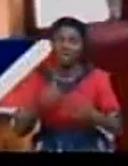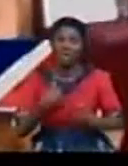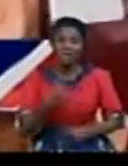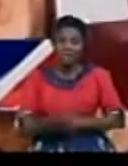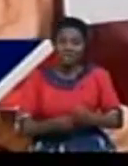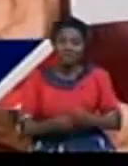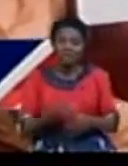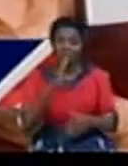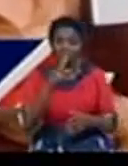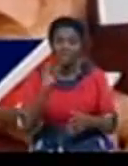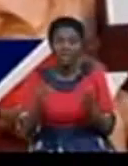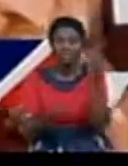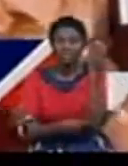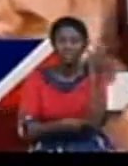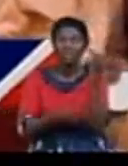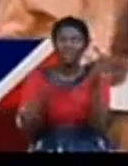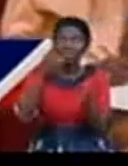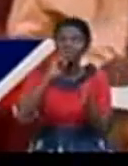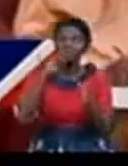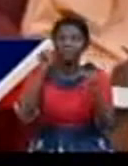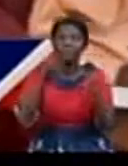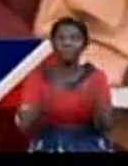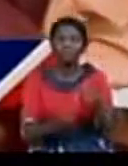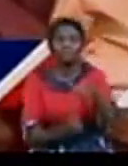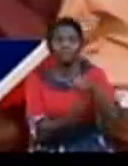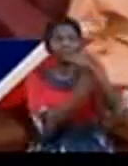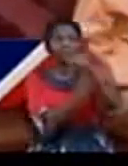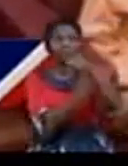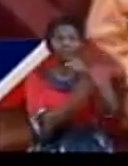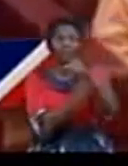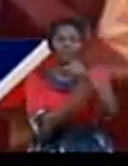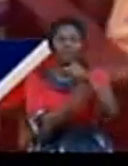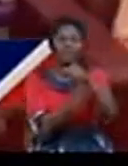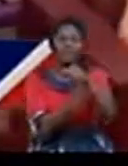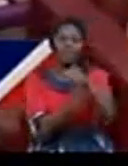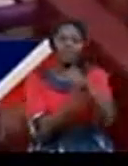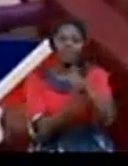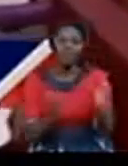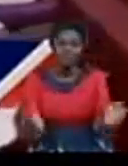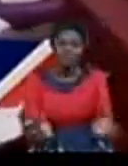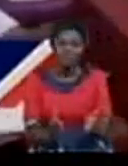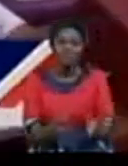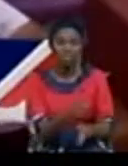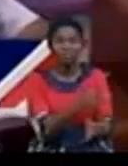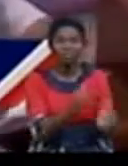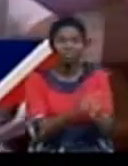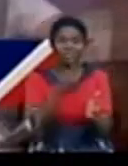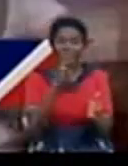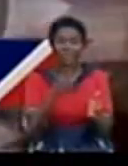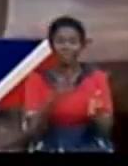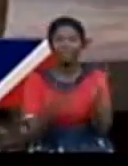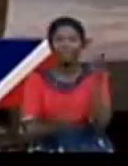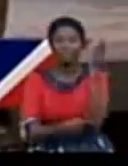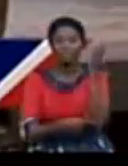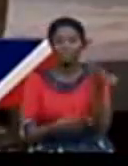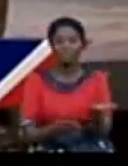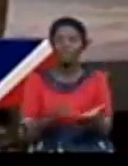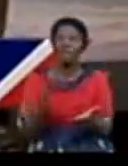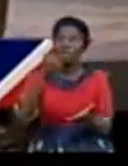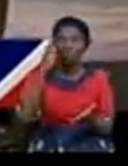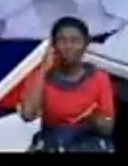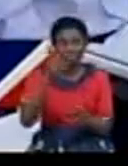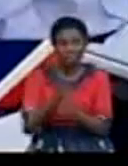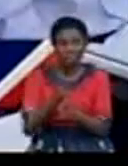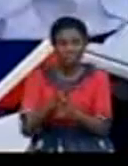is able to succor them that are tempted. He will support you. He will sustain